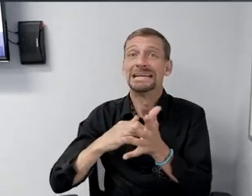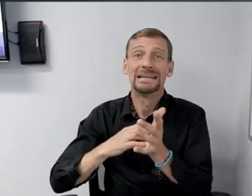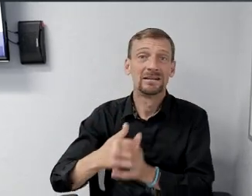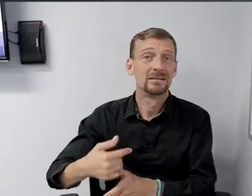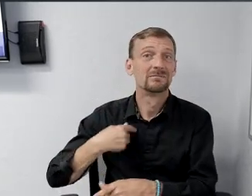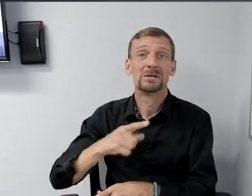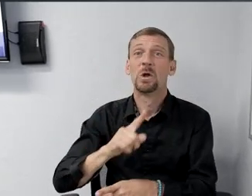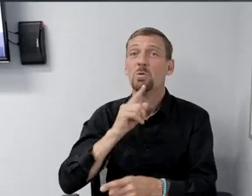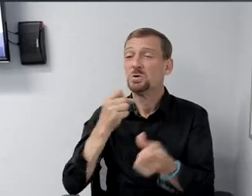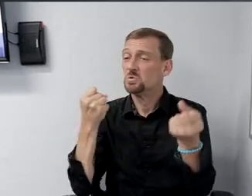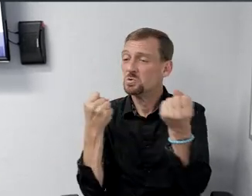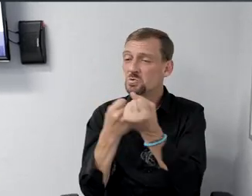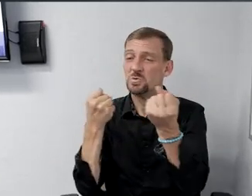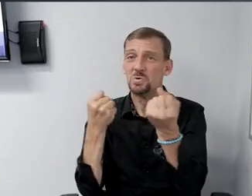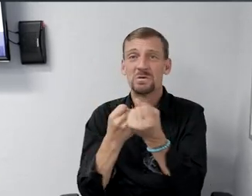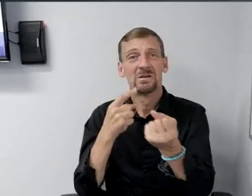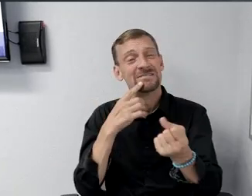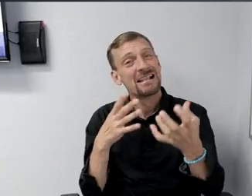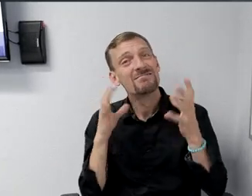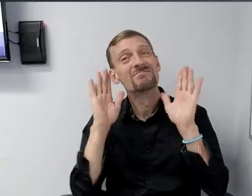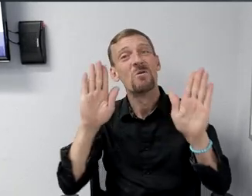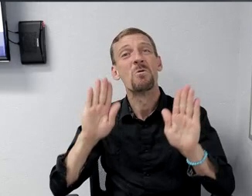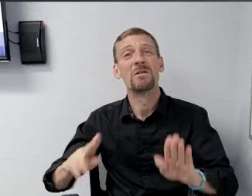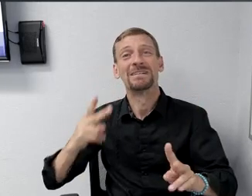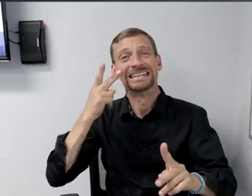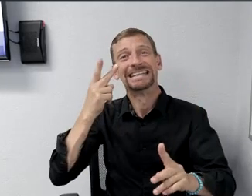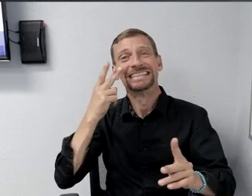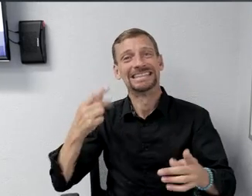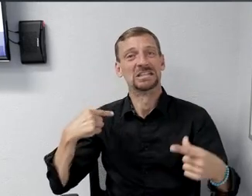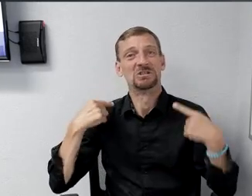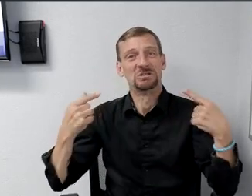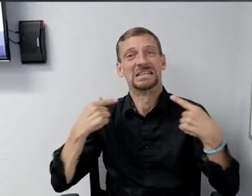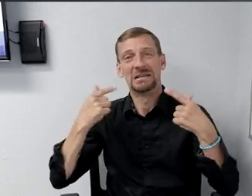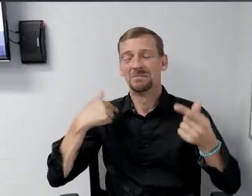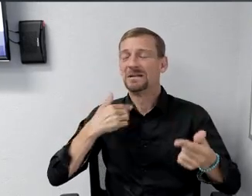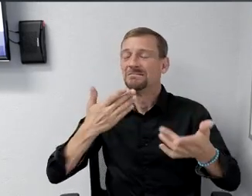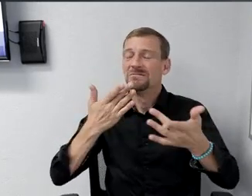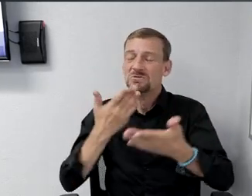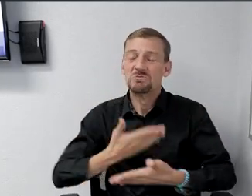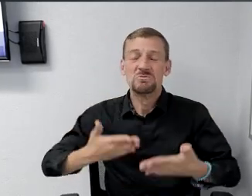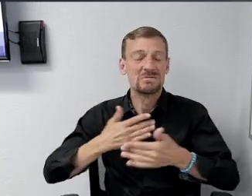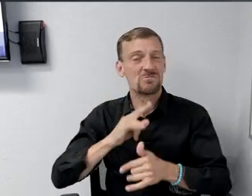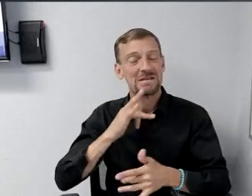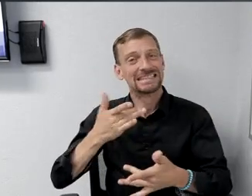Lifestyle Center, and it killed me to close it. But as you can imagine,